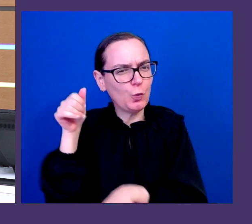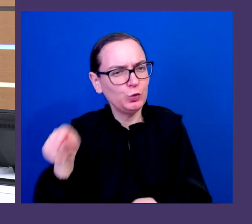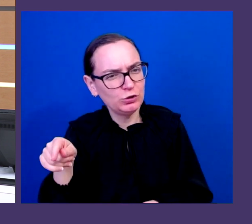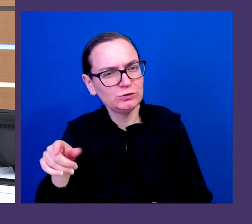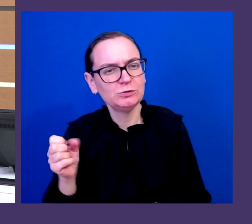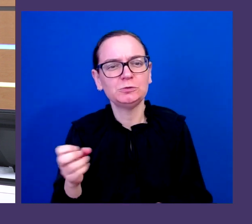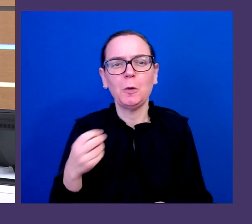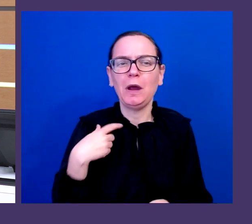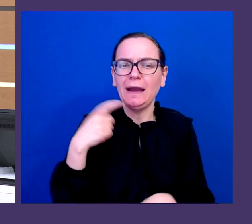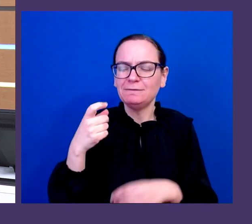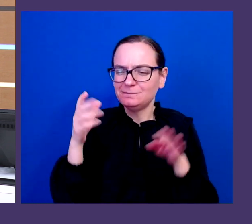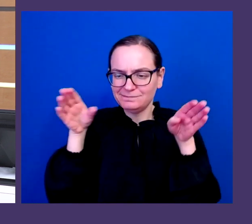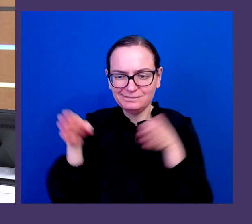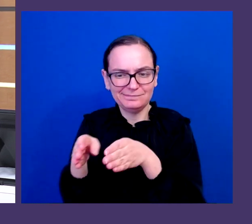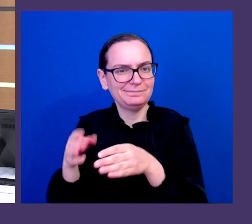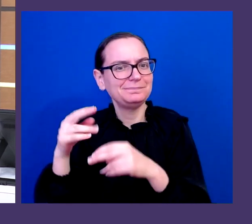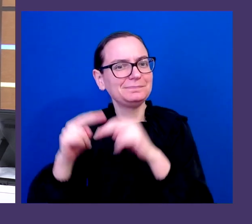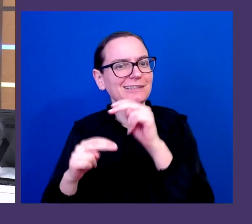imagine the